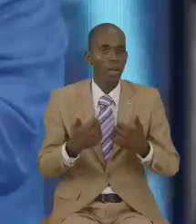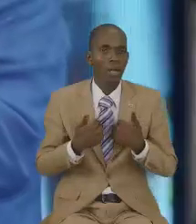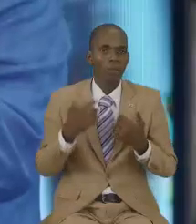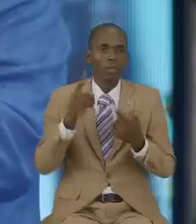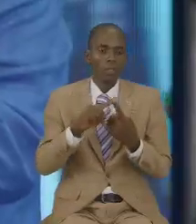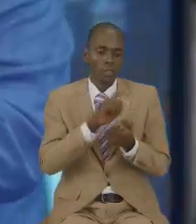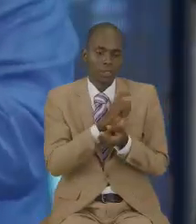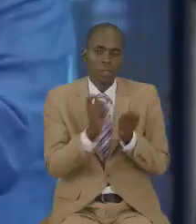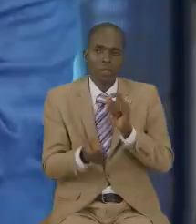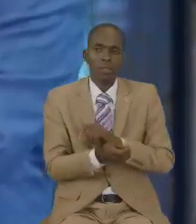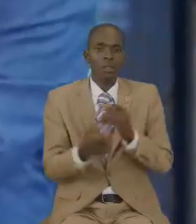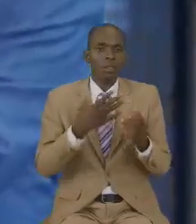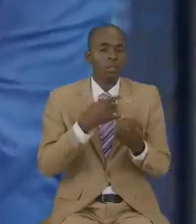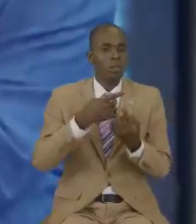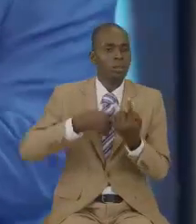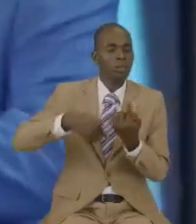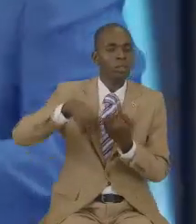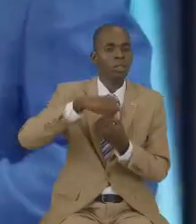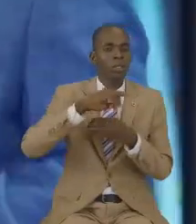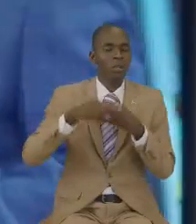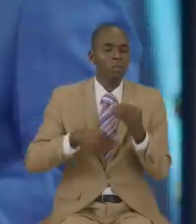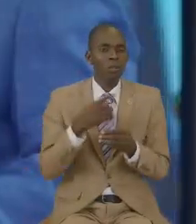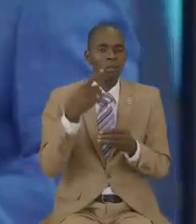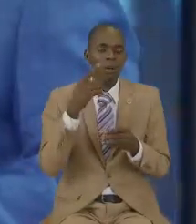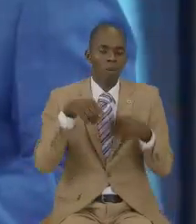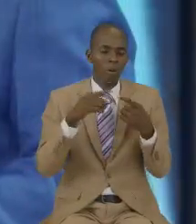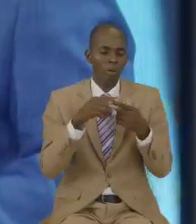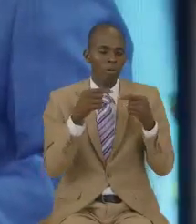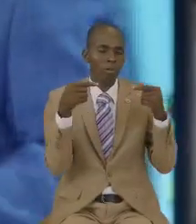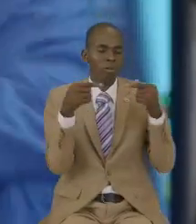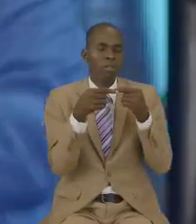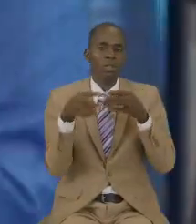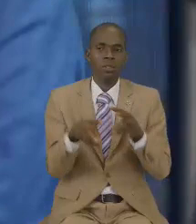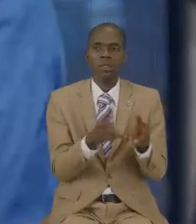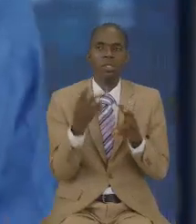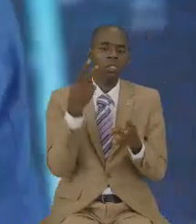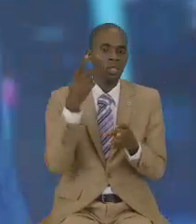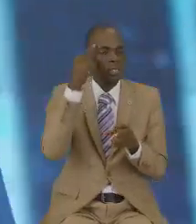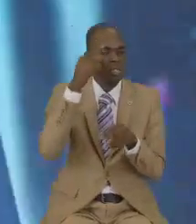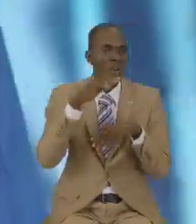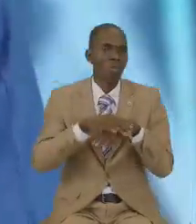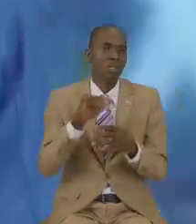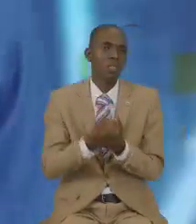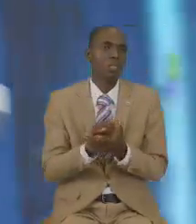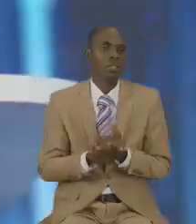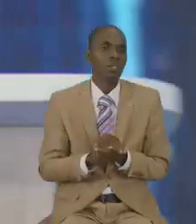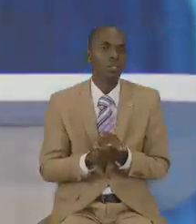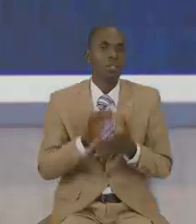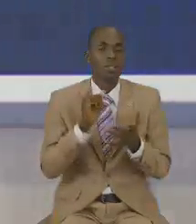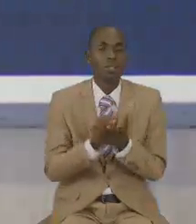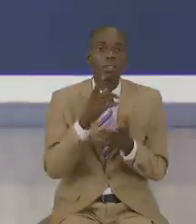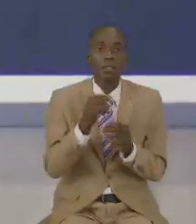change and turn around and go the opposite direction. Think about that. That the